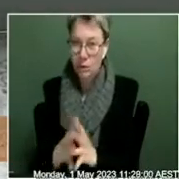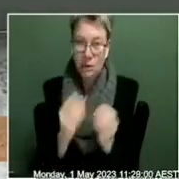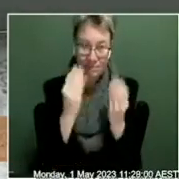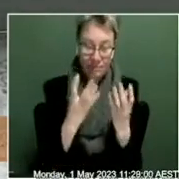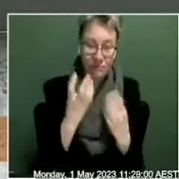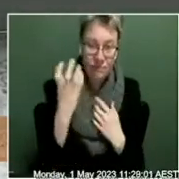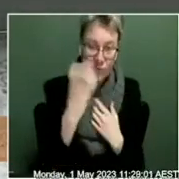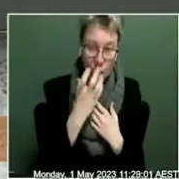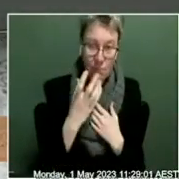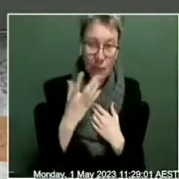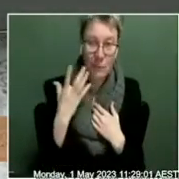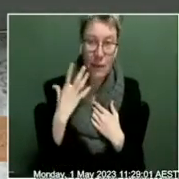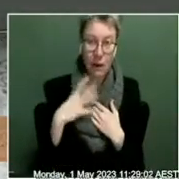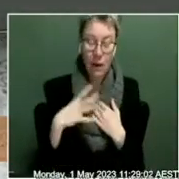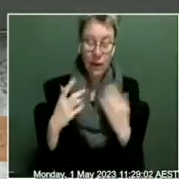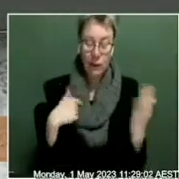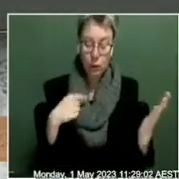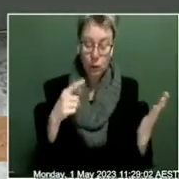and